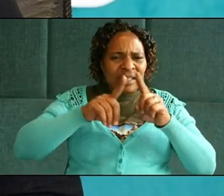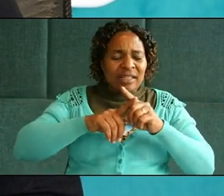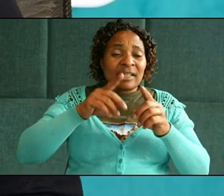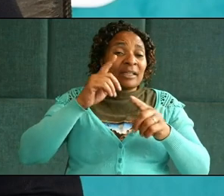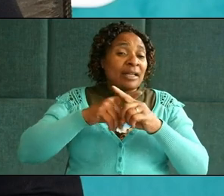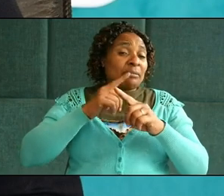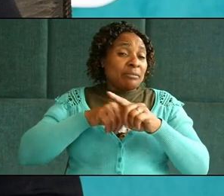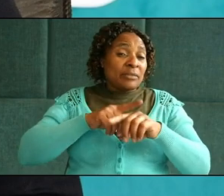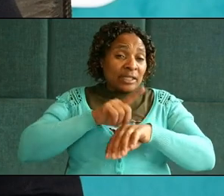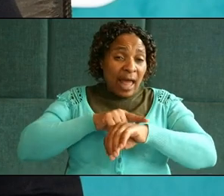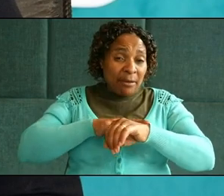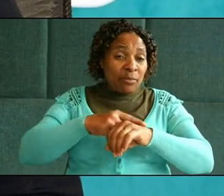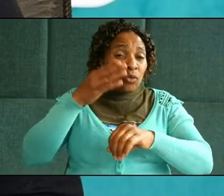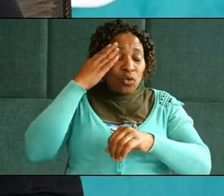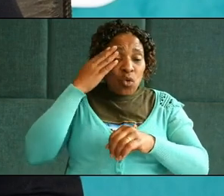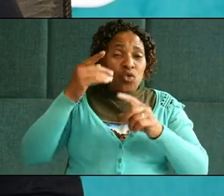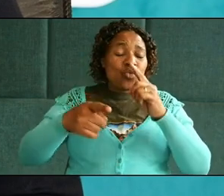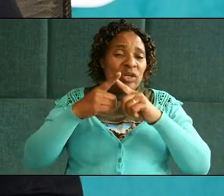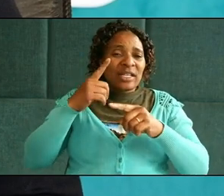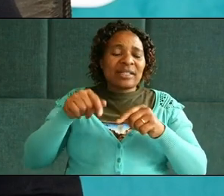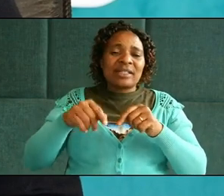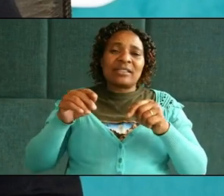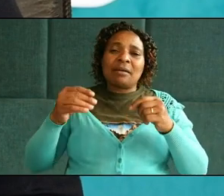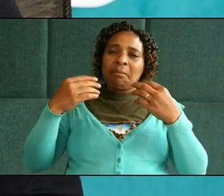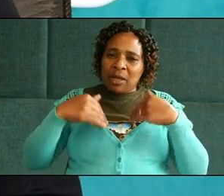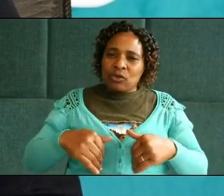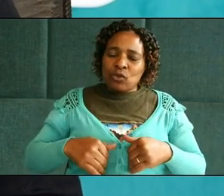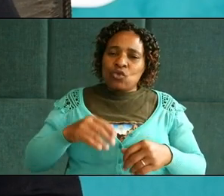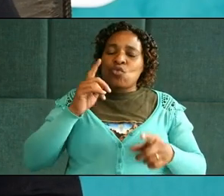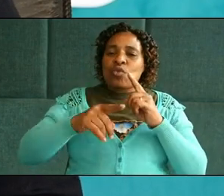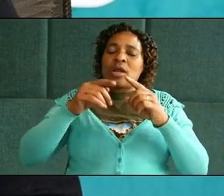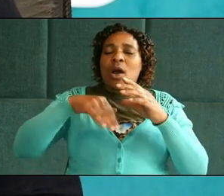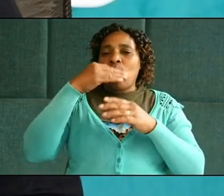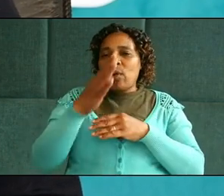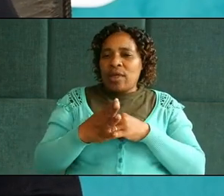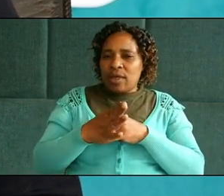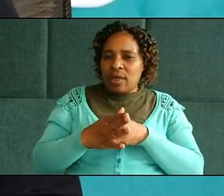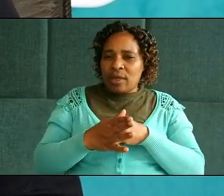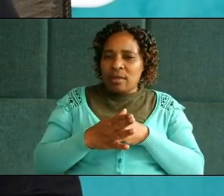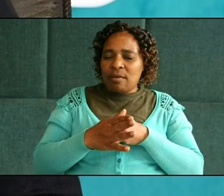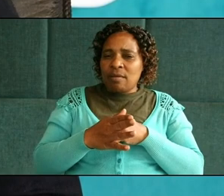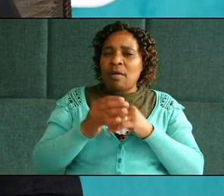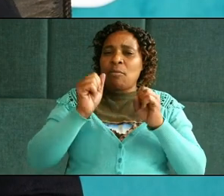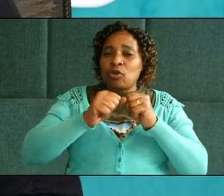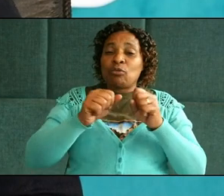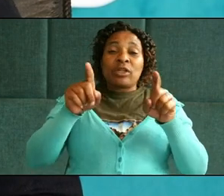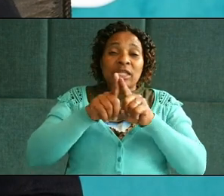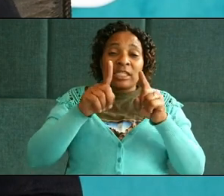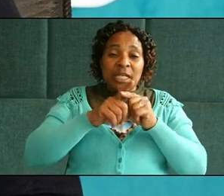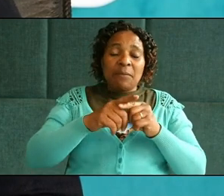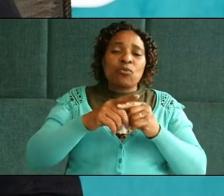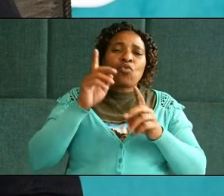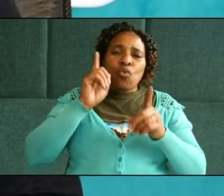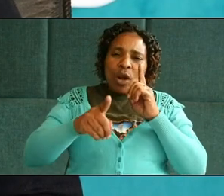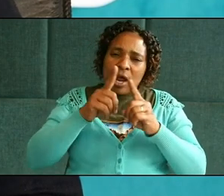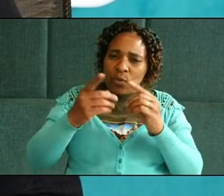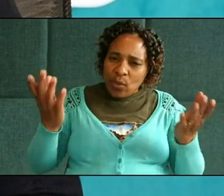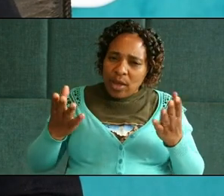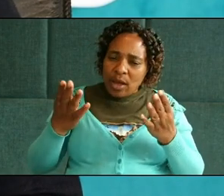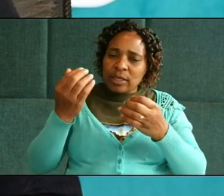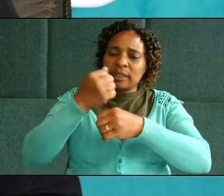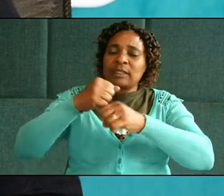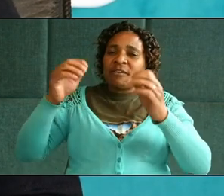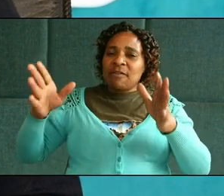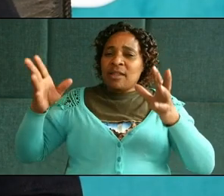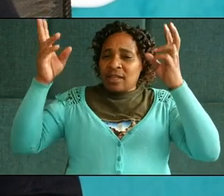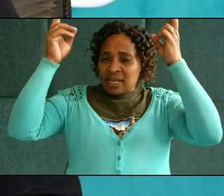you know that you kill this person accidentally, you run. With that speed, we should also run to the Savior, because the